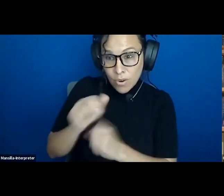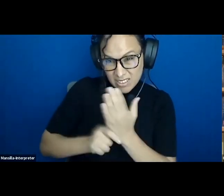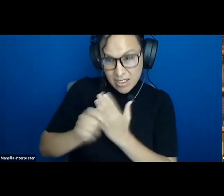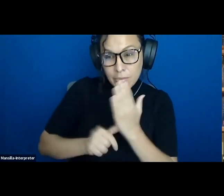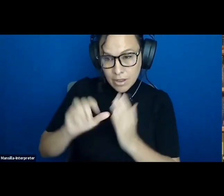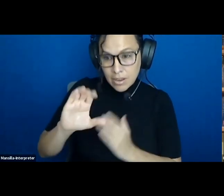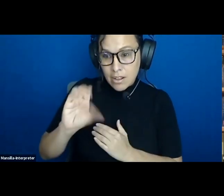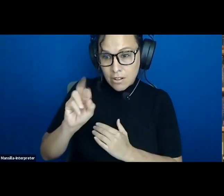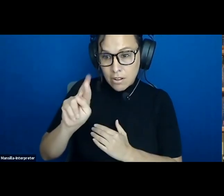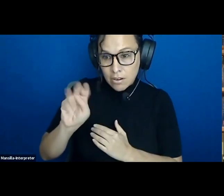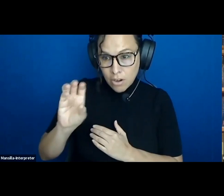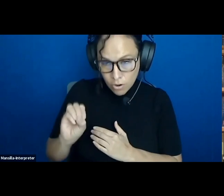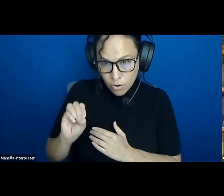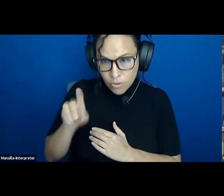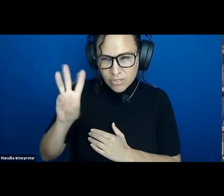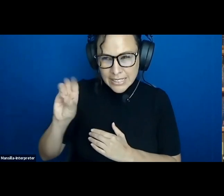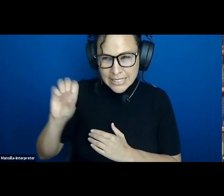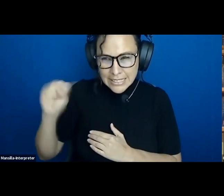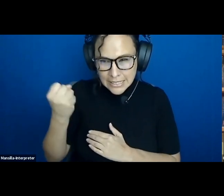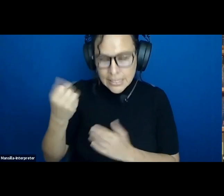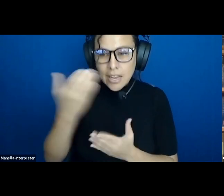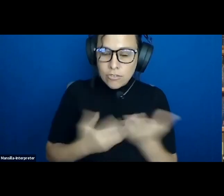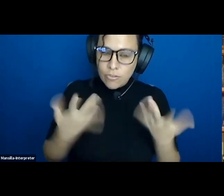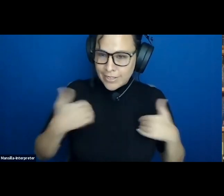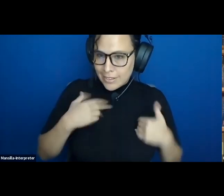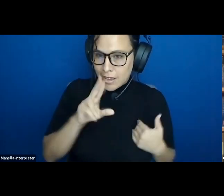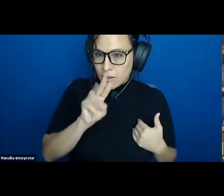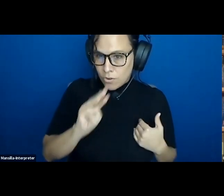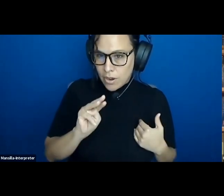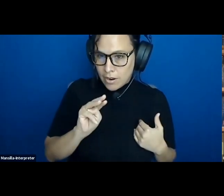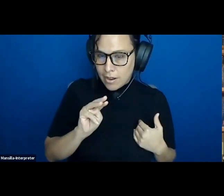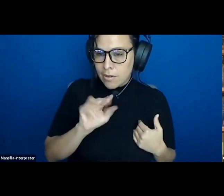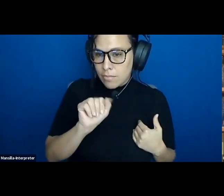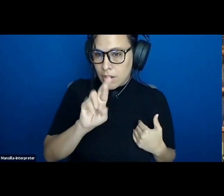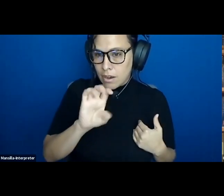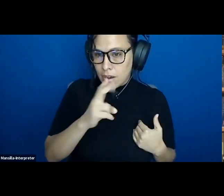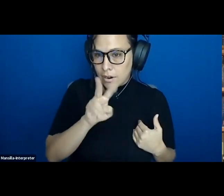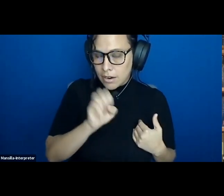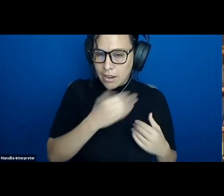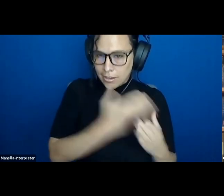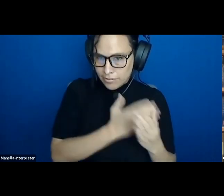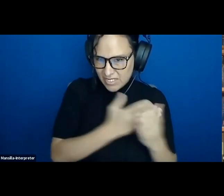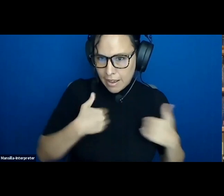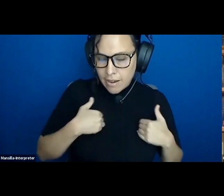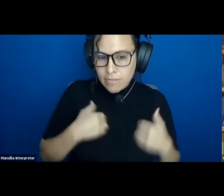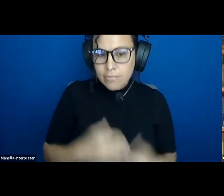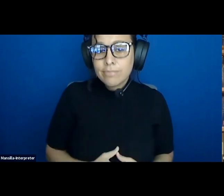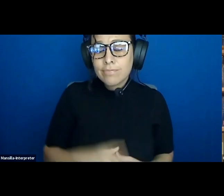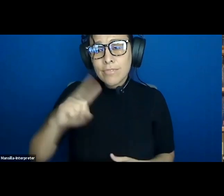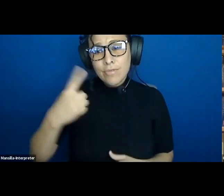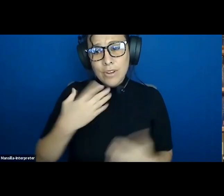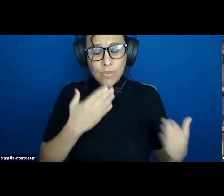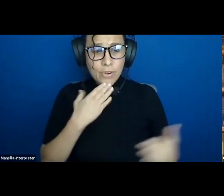of its links with her archive at UNM. But first of all, I would like to thank Dr.